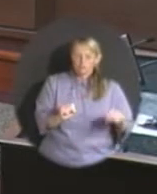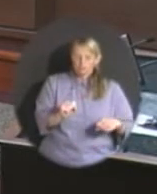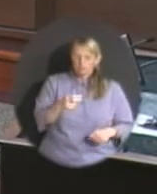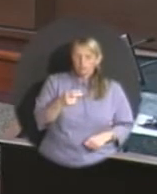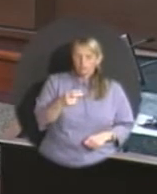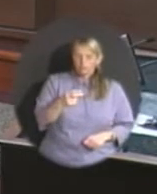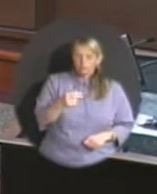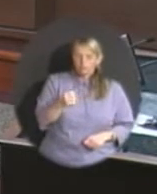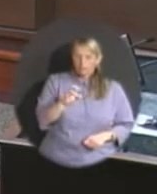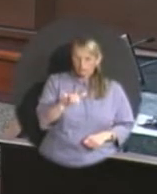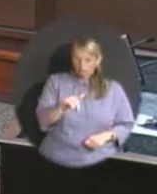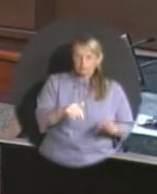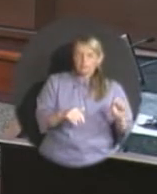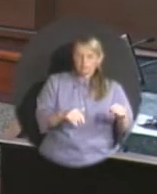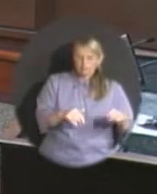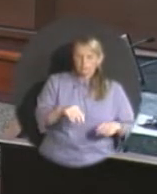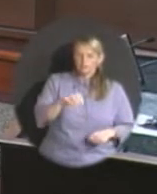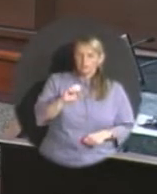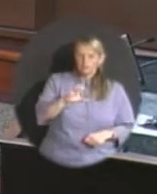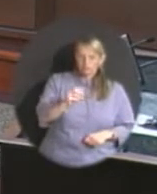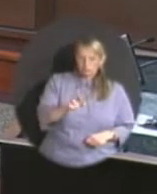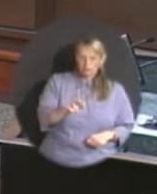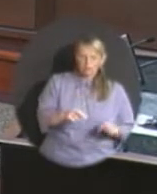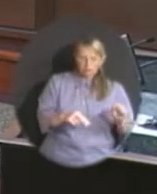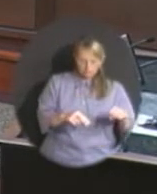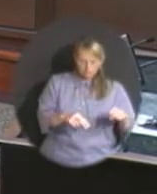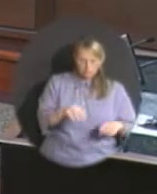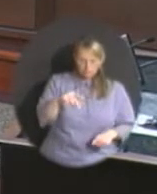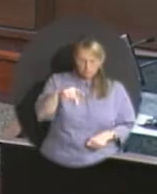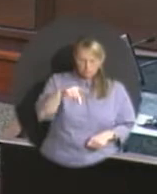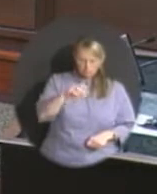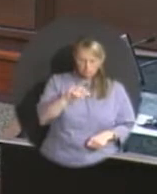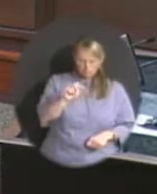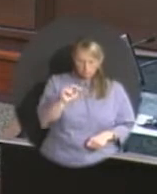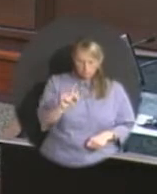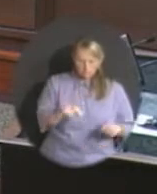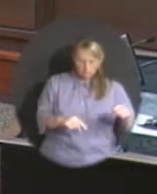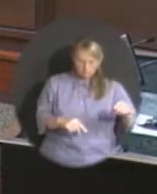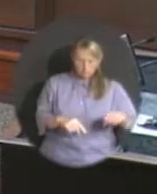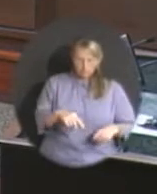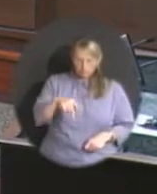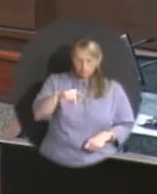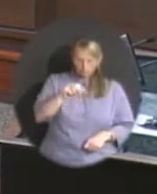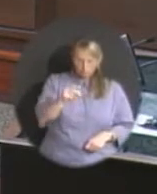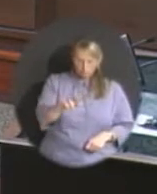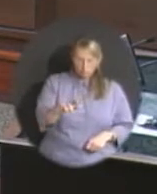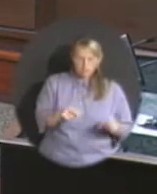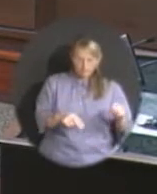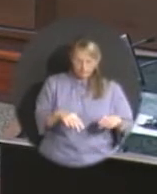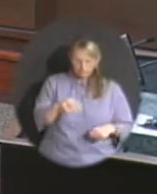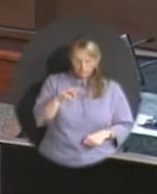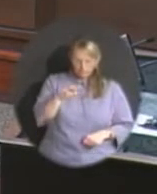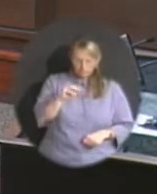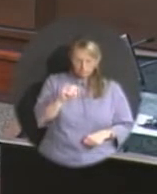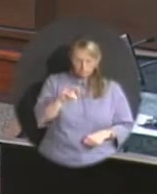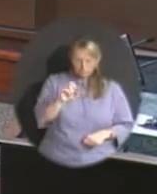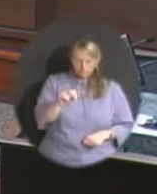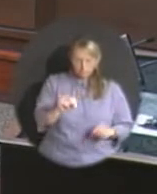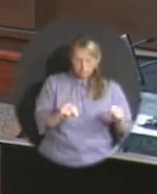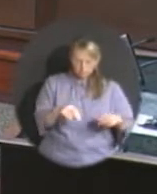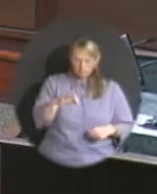Mr. Shear, Yes. Mr. Poland. Yes. Mr. Parker. Yes. Mrs. Martin. Yes. Mrs. Felter. Yes.